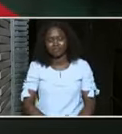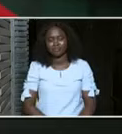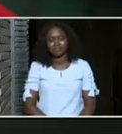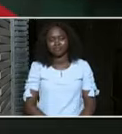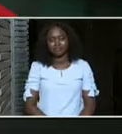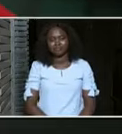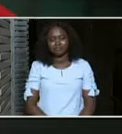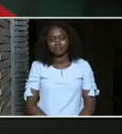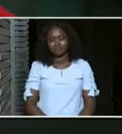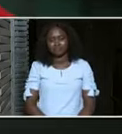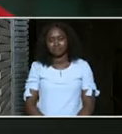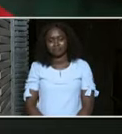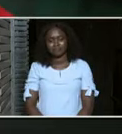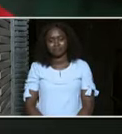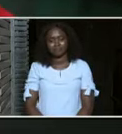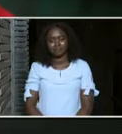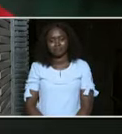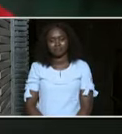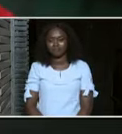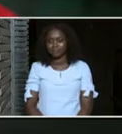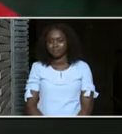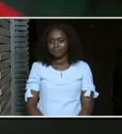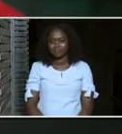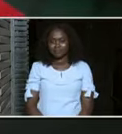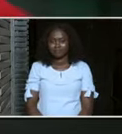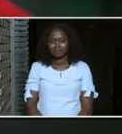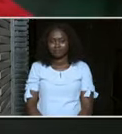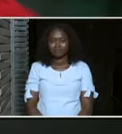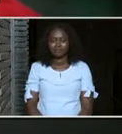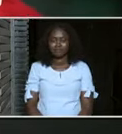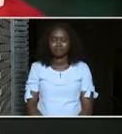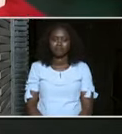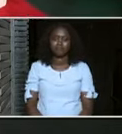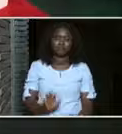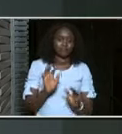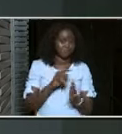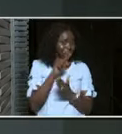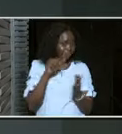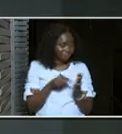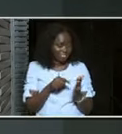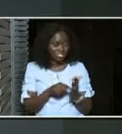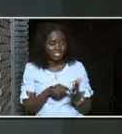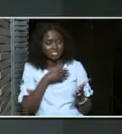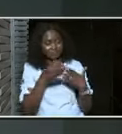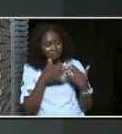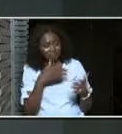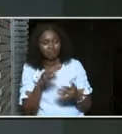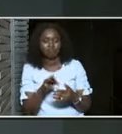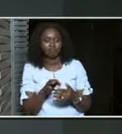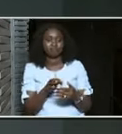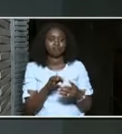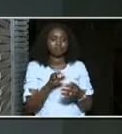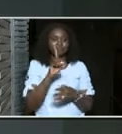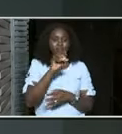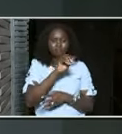we'll come back to the audience. Now, you will see, you float to the Naira? Gadria, you see, this issue of dollar,